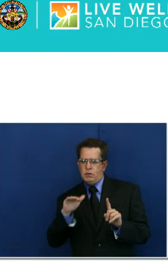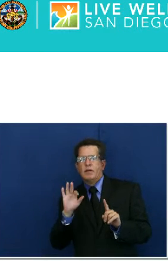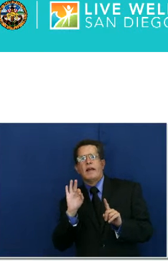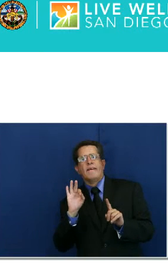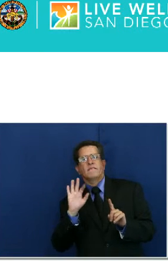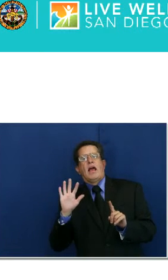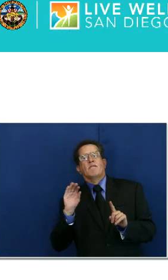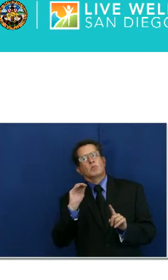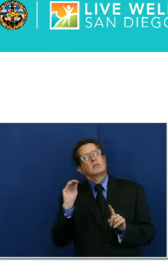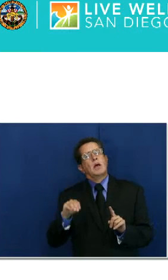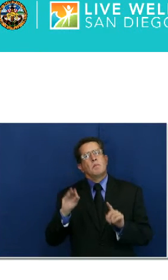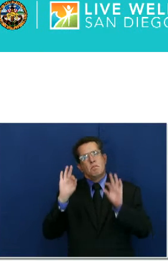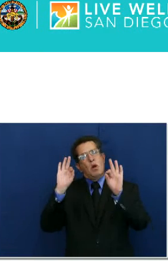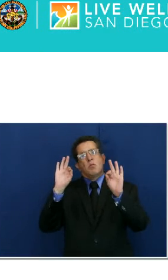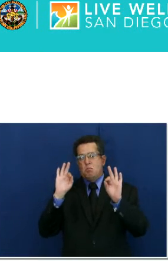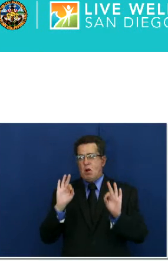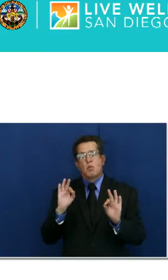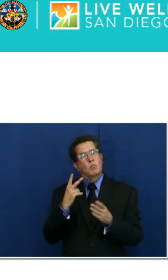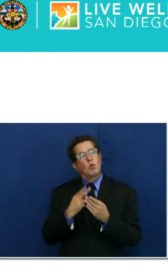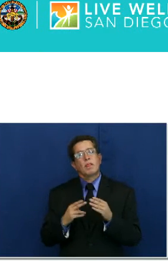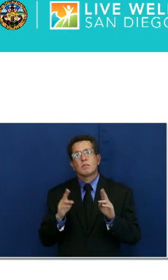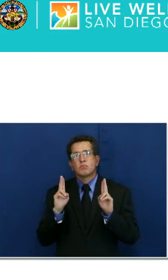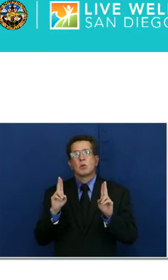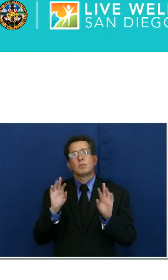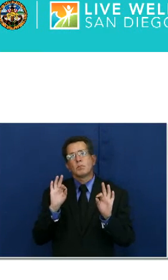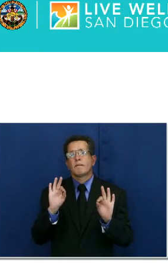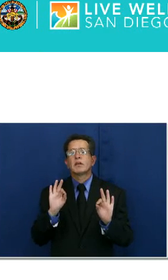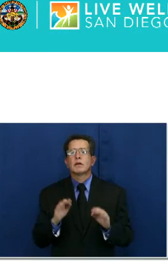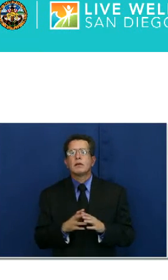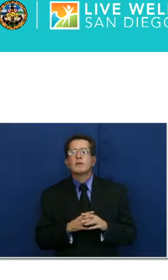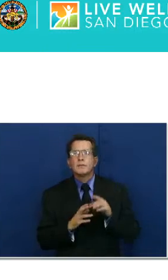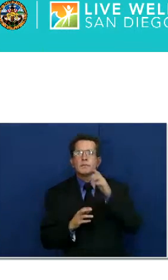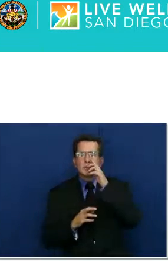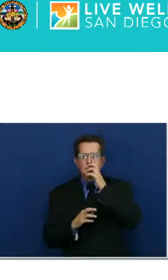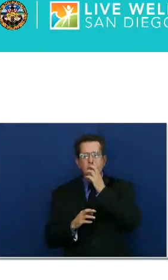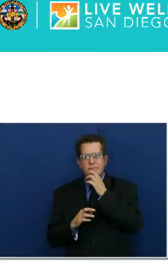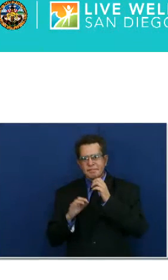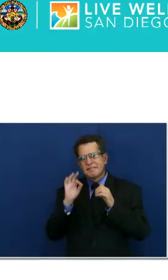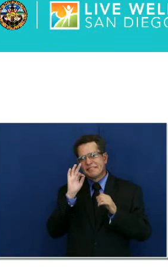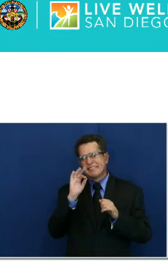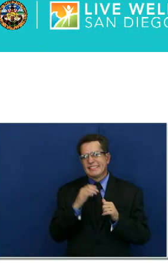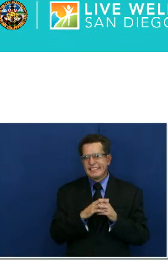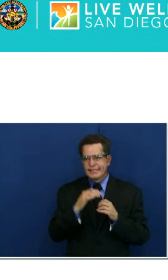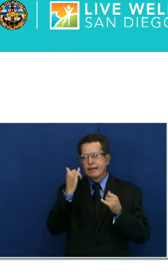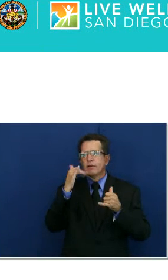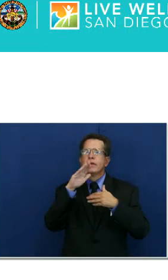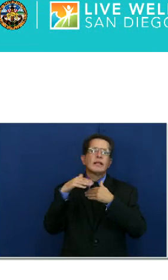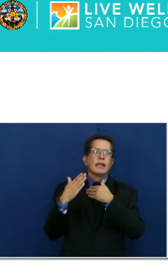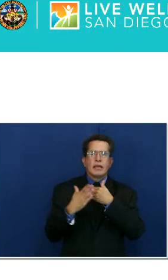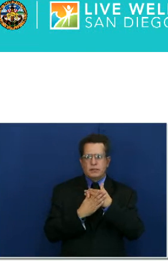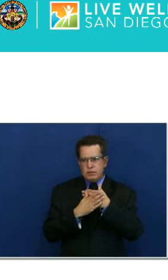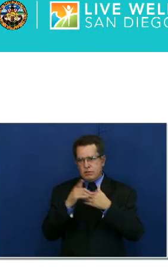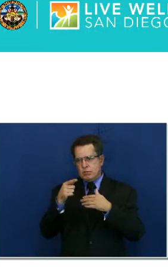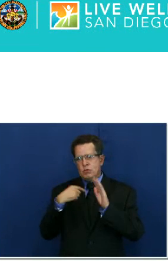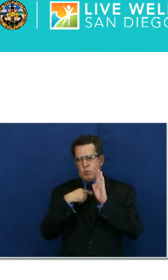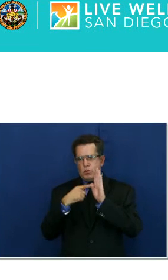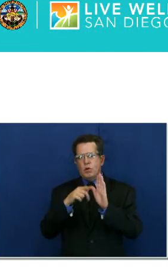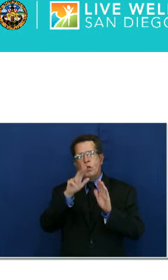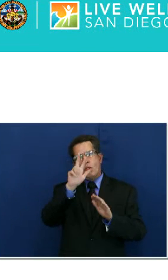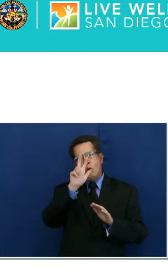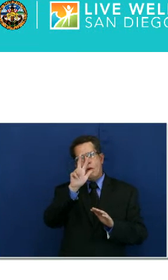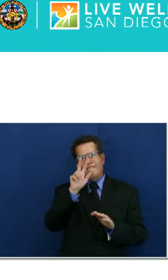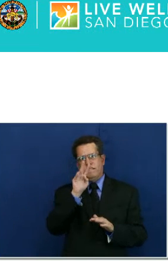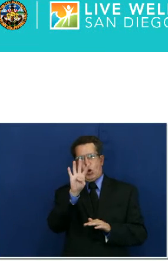respectively. Let's move to the next slide. Today, we are reporting 34